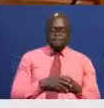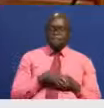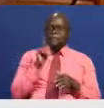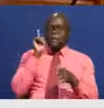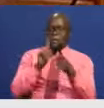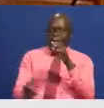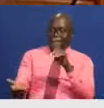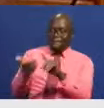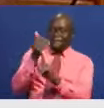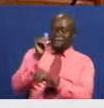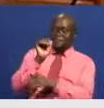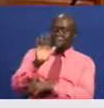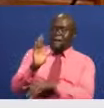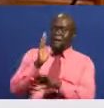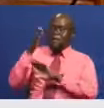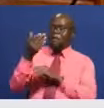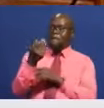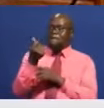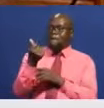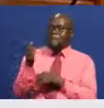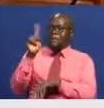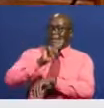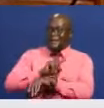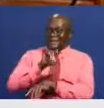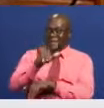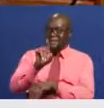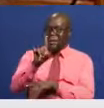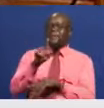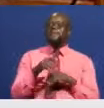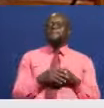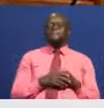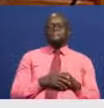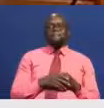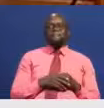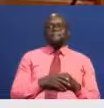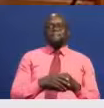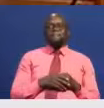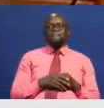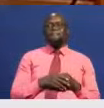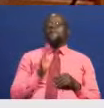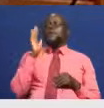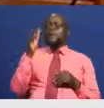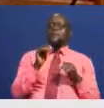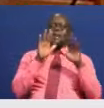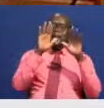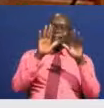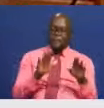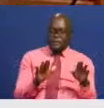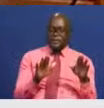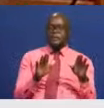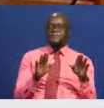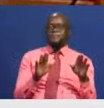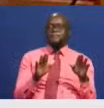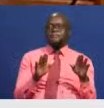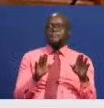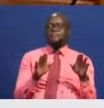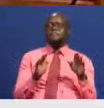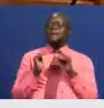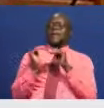they have achieved over a few days is going to go down the, you